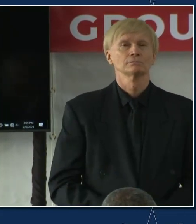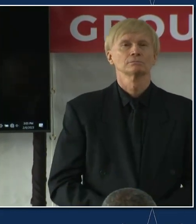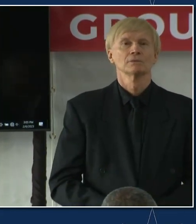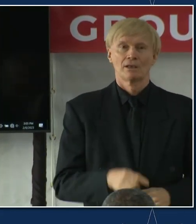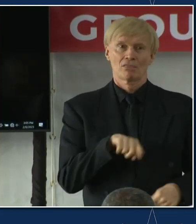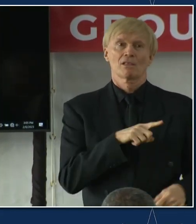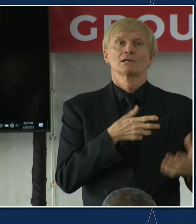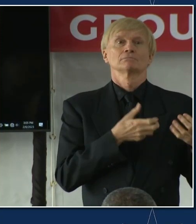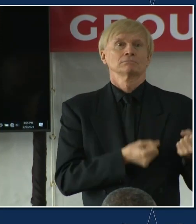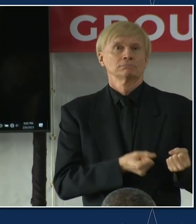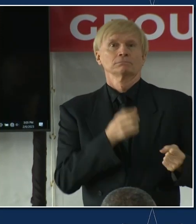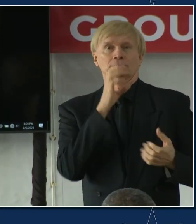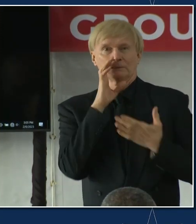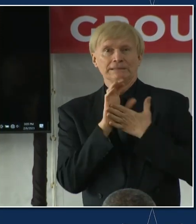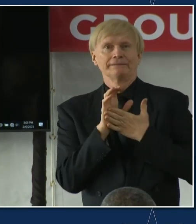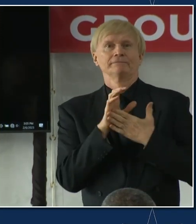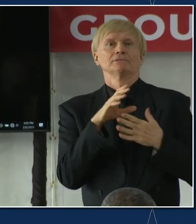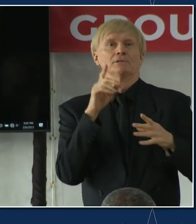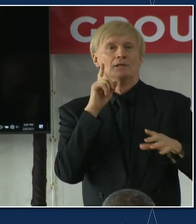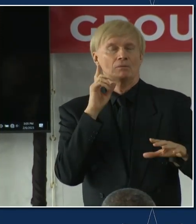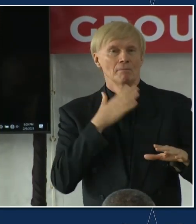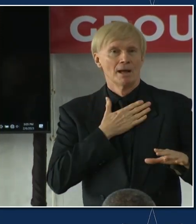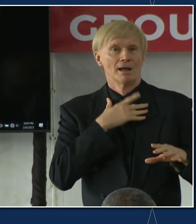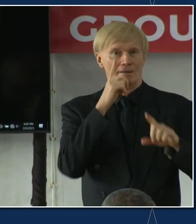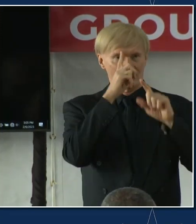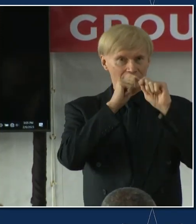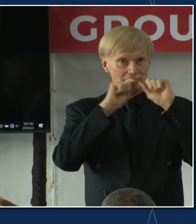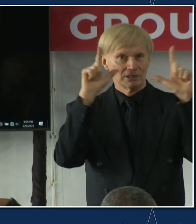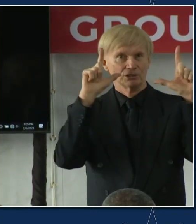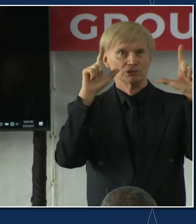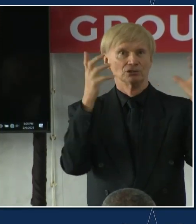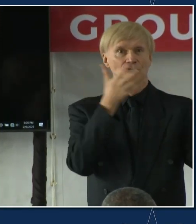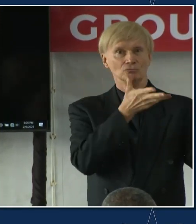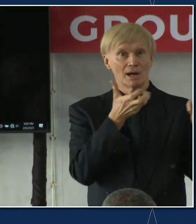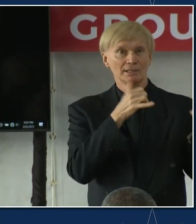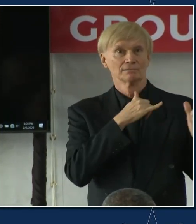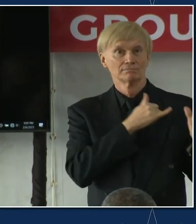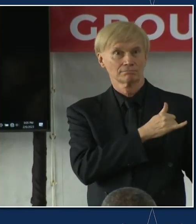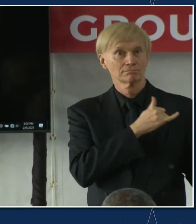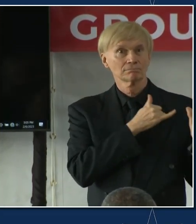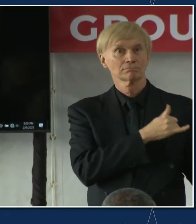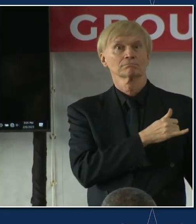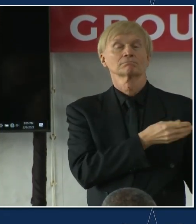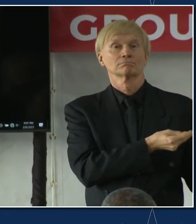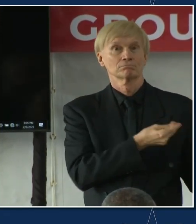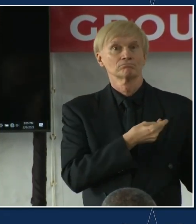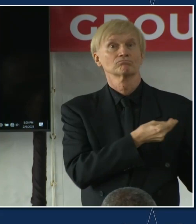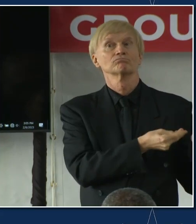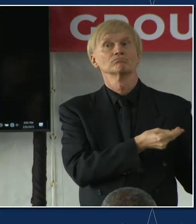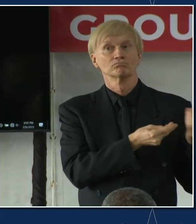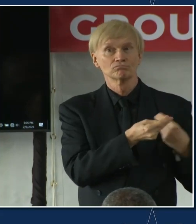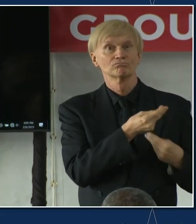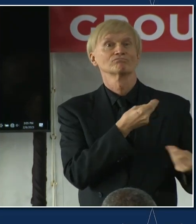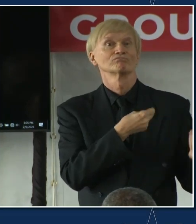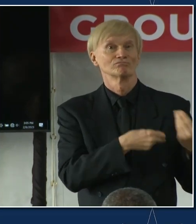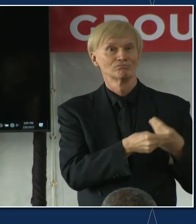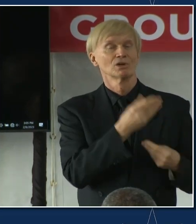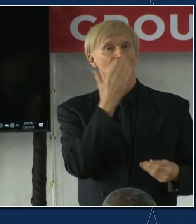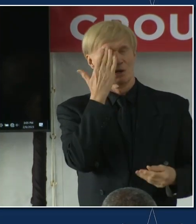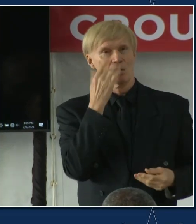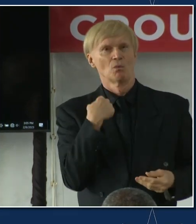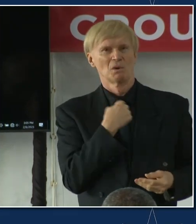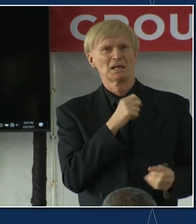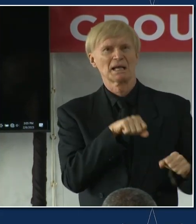in me. They bought into my vision with the same belief that we were going to do something